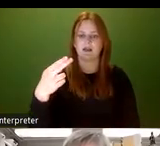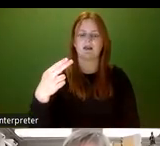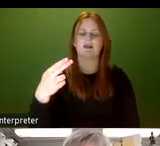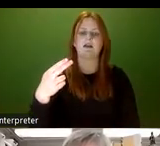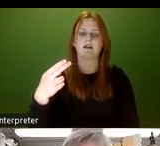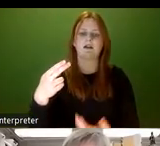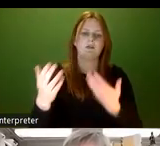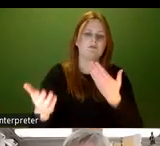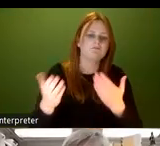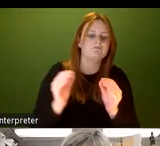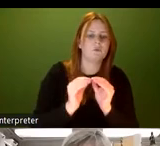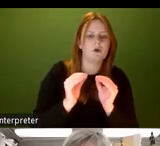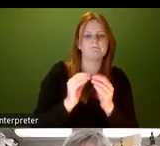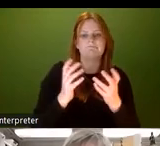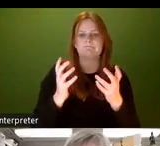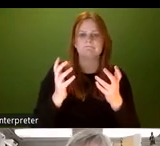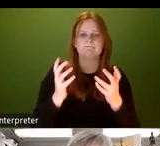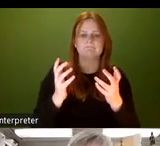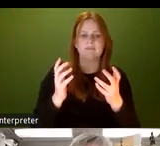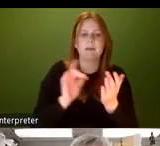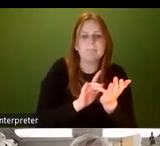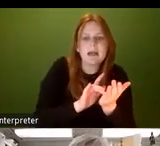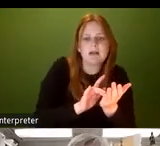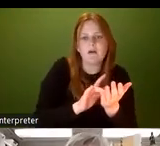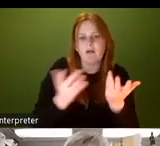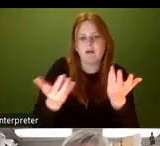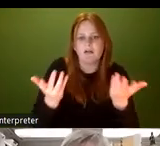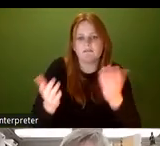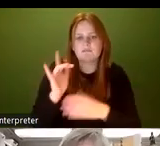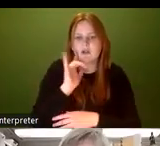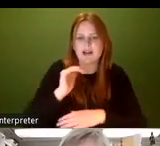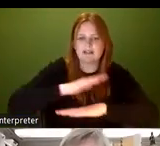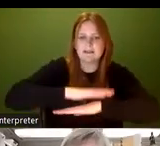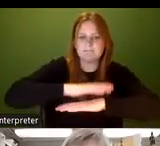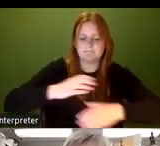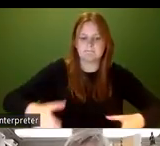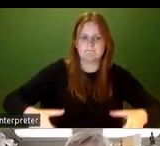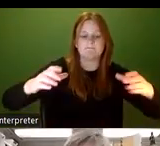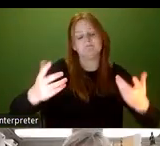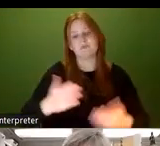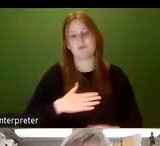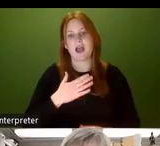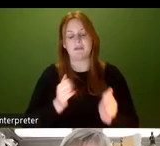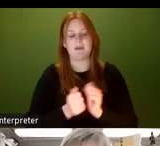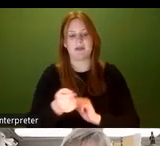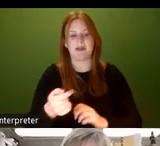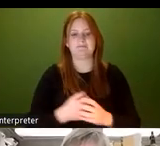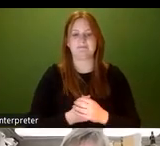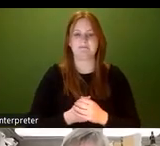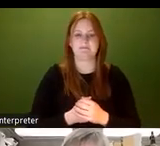somewhat clinical. And I was very happy with someone in